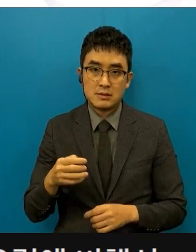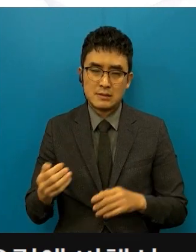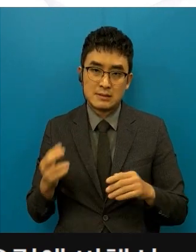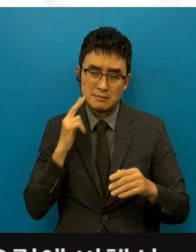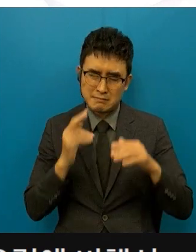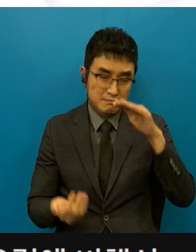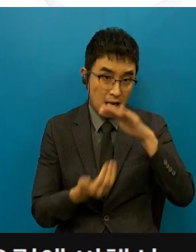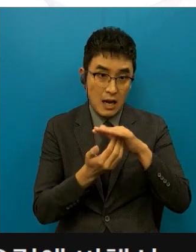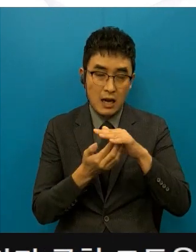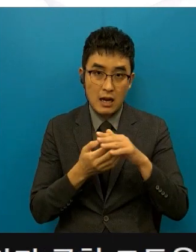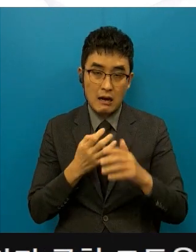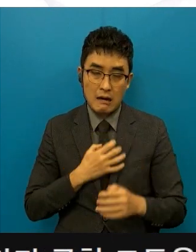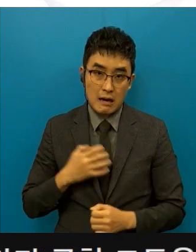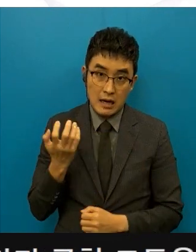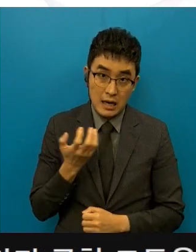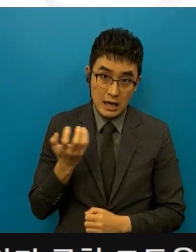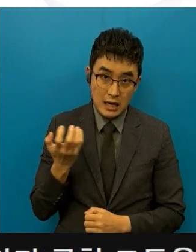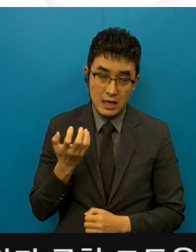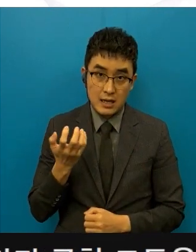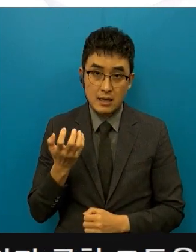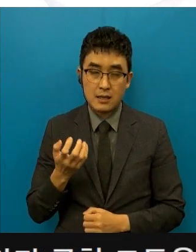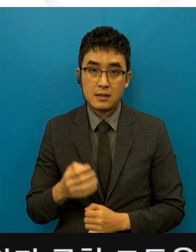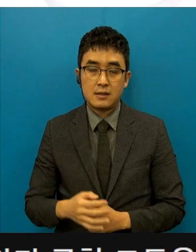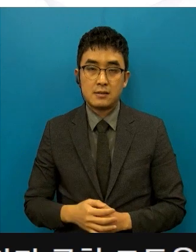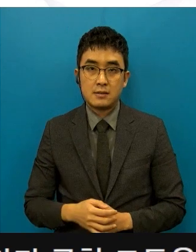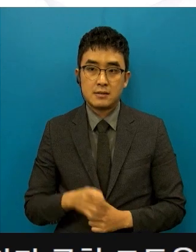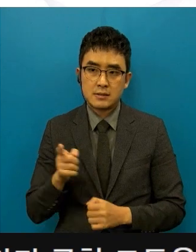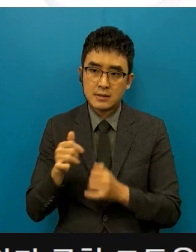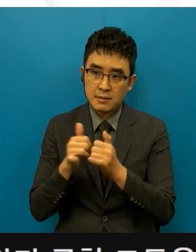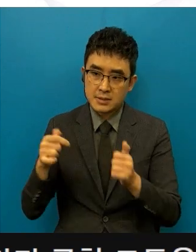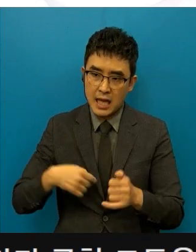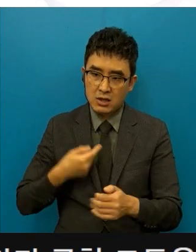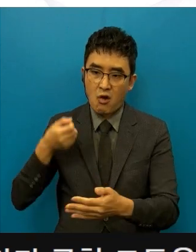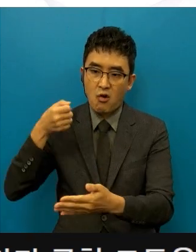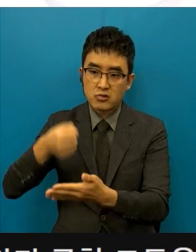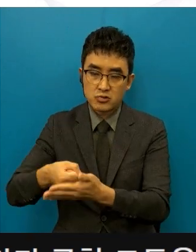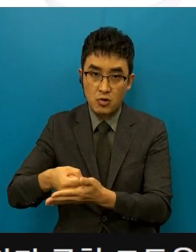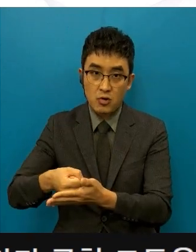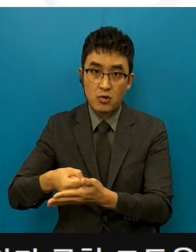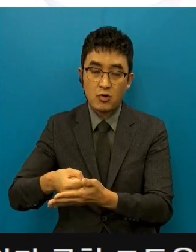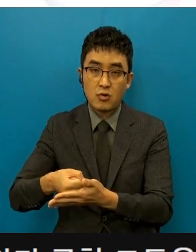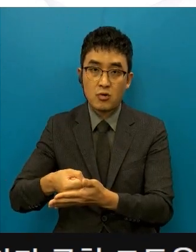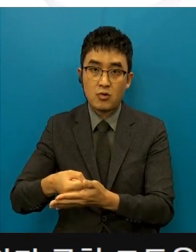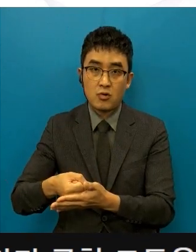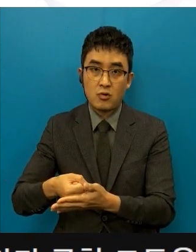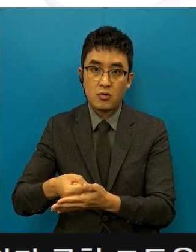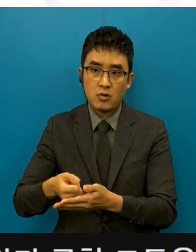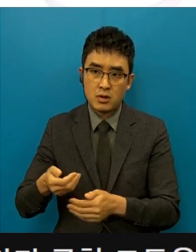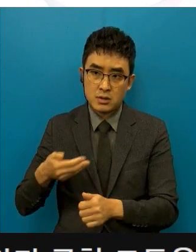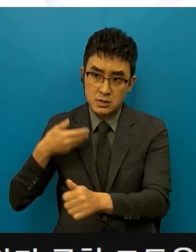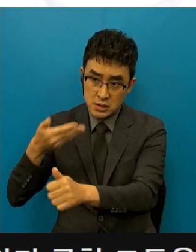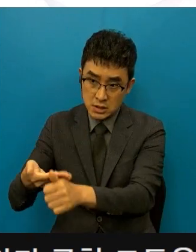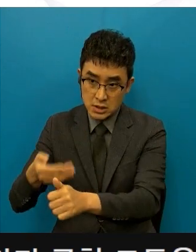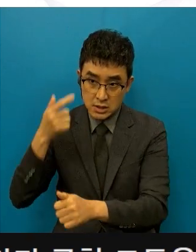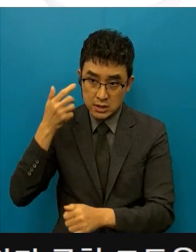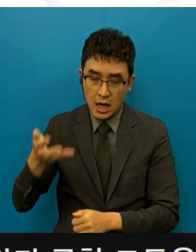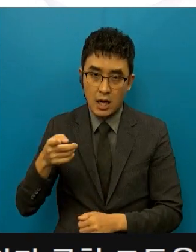task to the countries that do not allow assisted death.